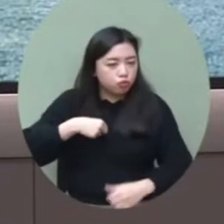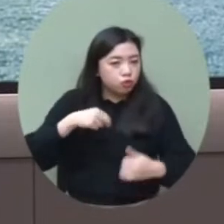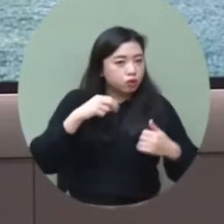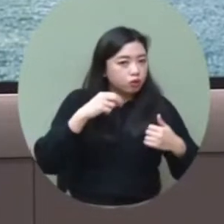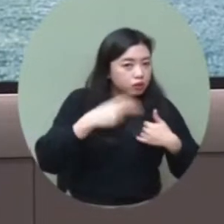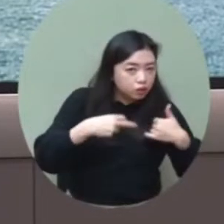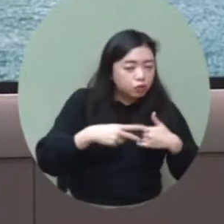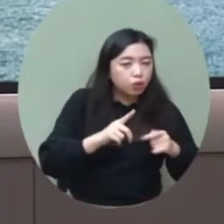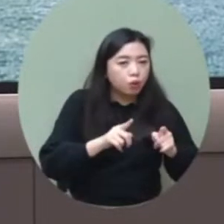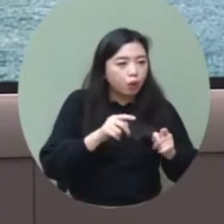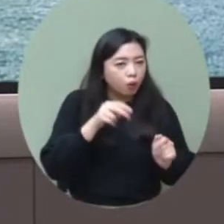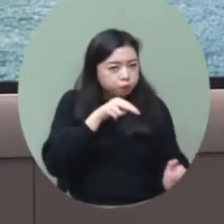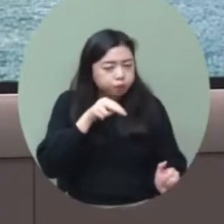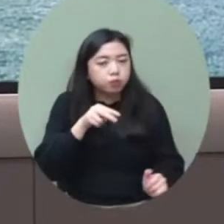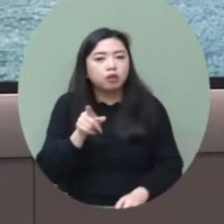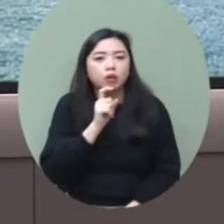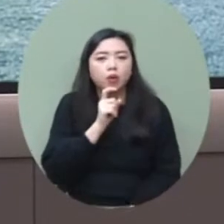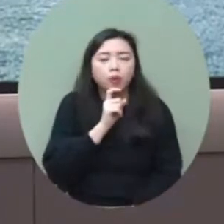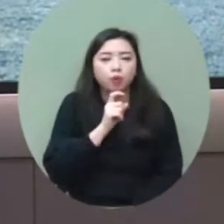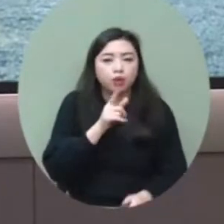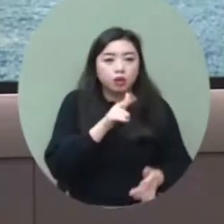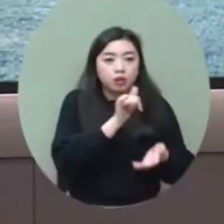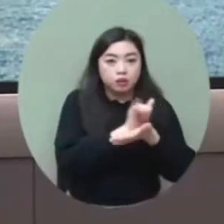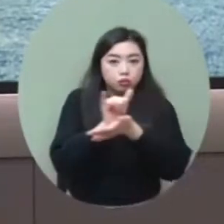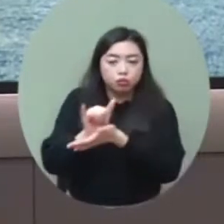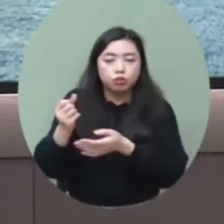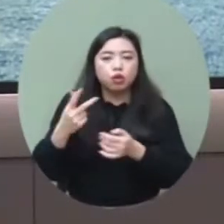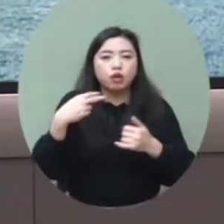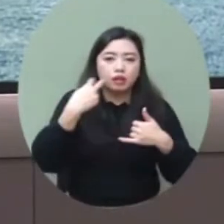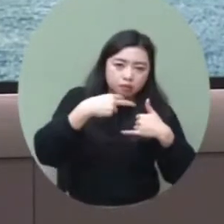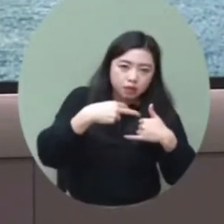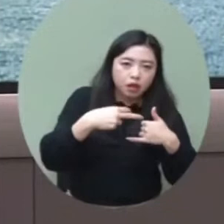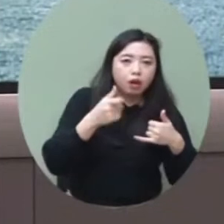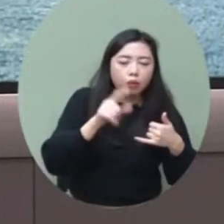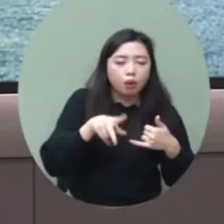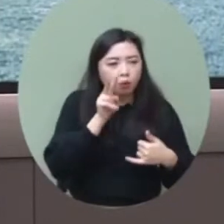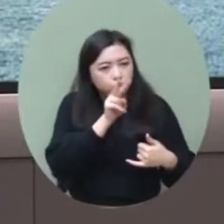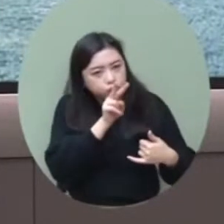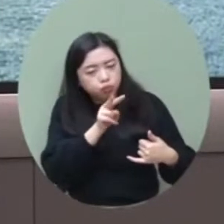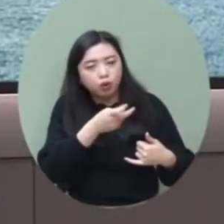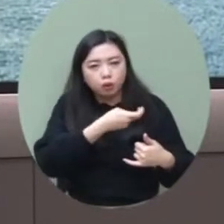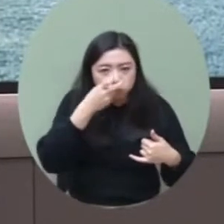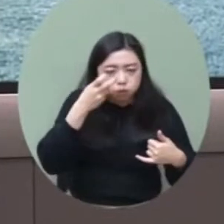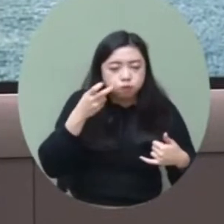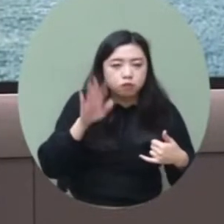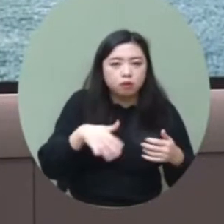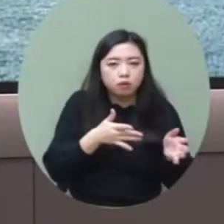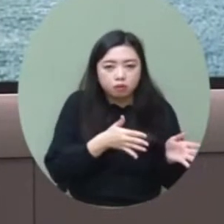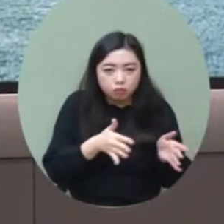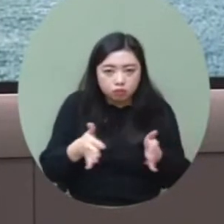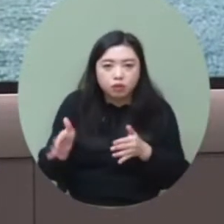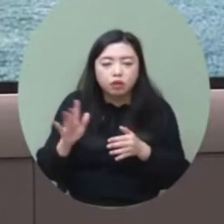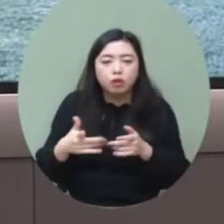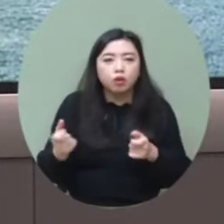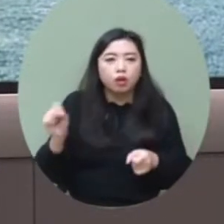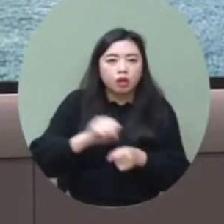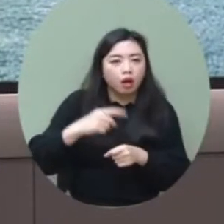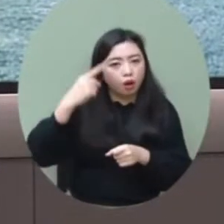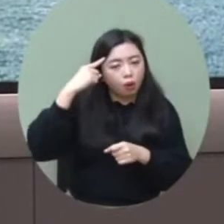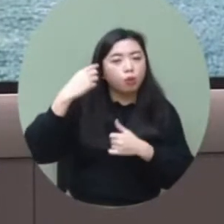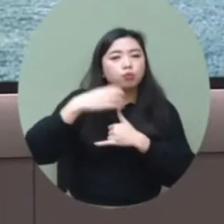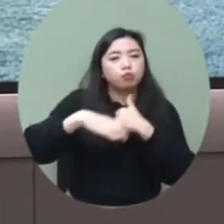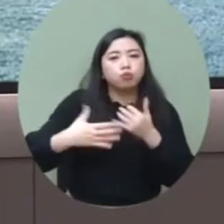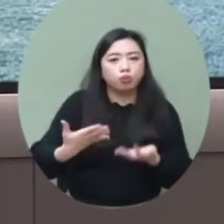during triage, they will be arranged to admit to hospital for treatment and observation with priority. If